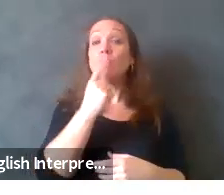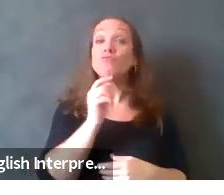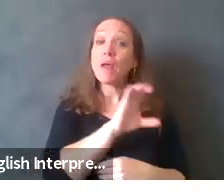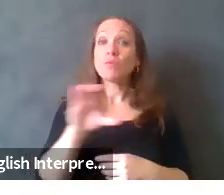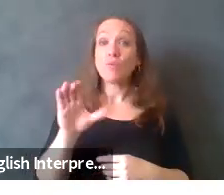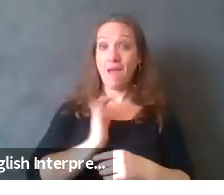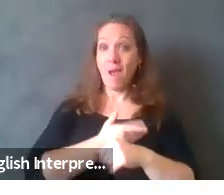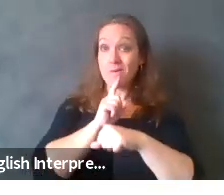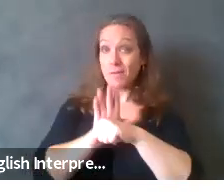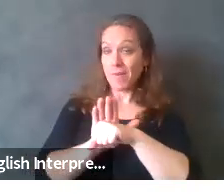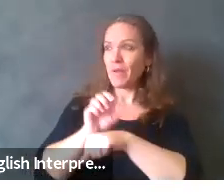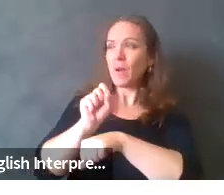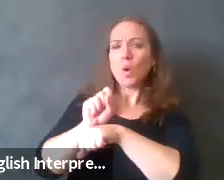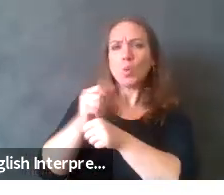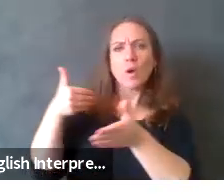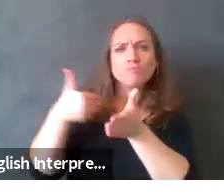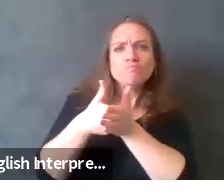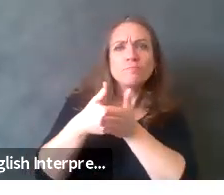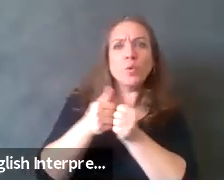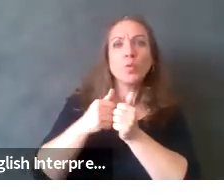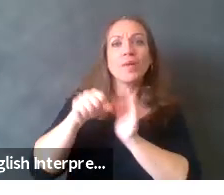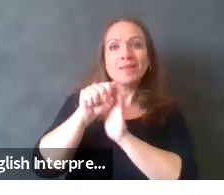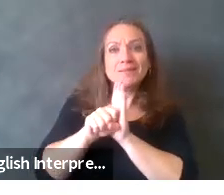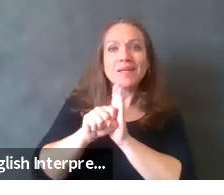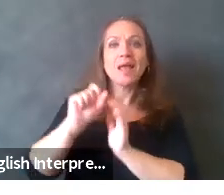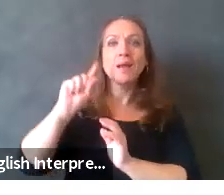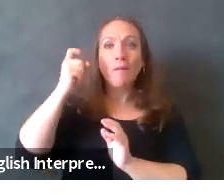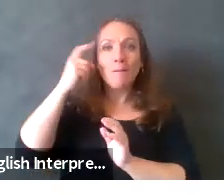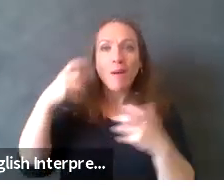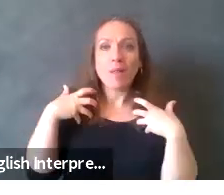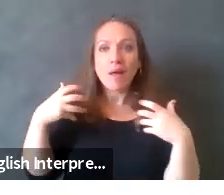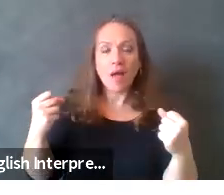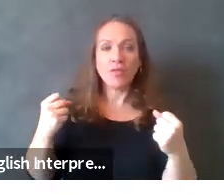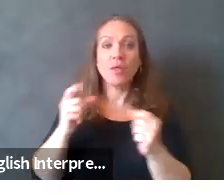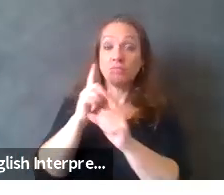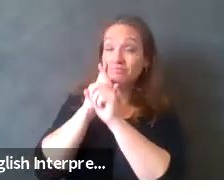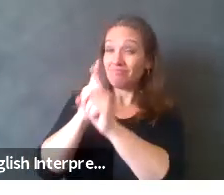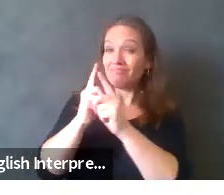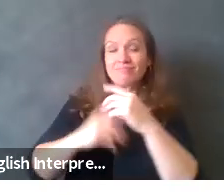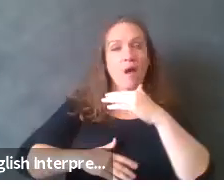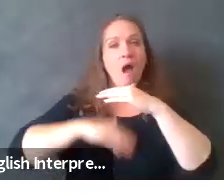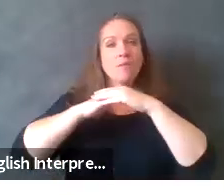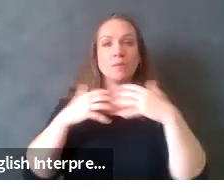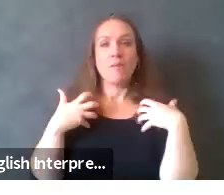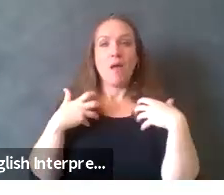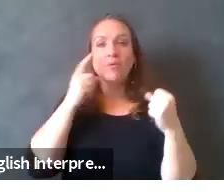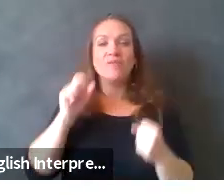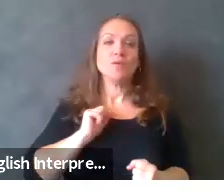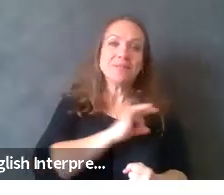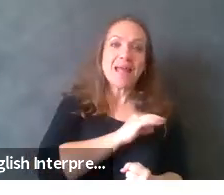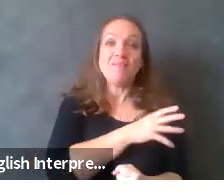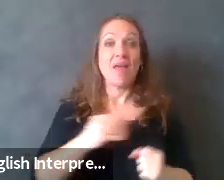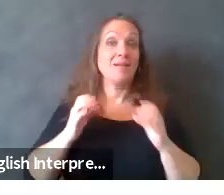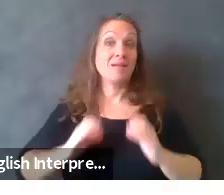closely with local and state public health to maintain the optimal health of staff and clients.